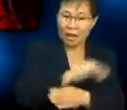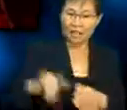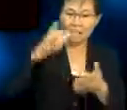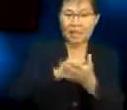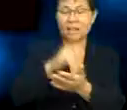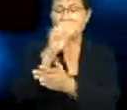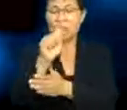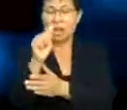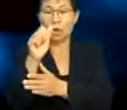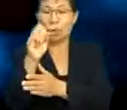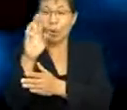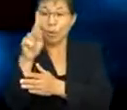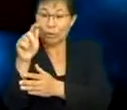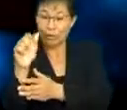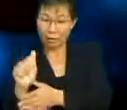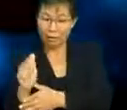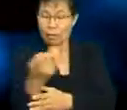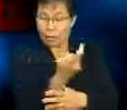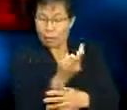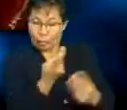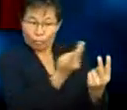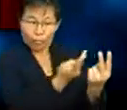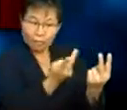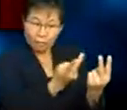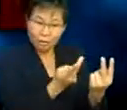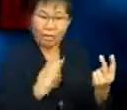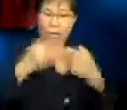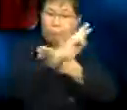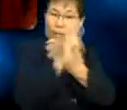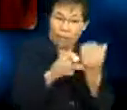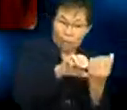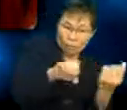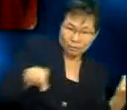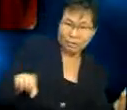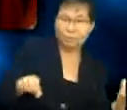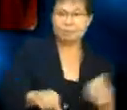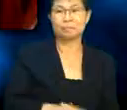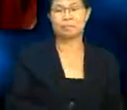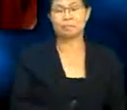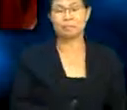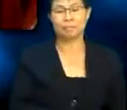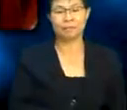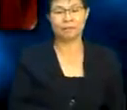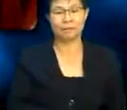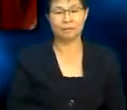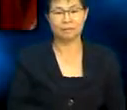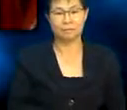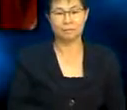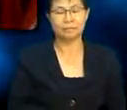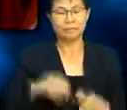and that is the aorta. Both of these are blood vessels.